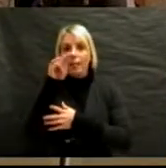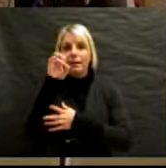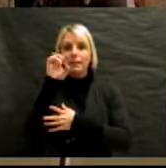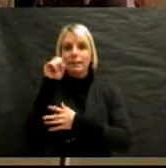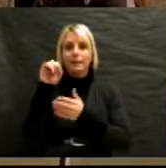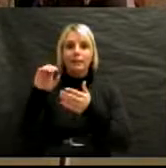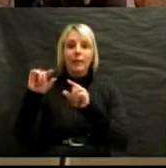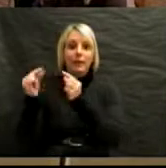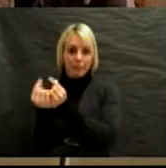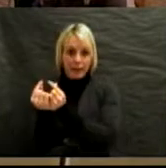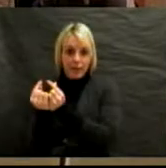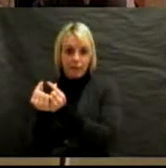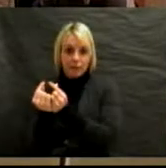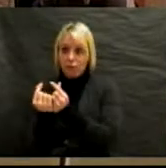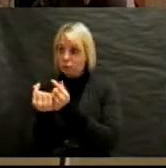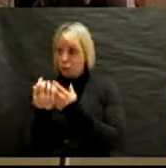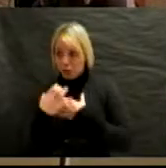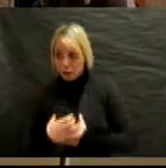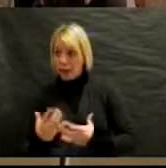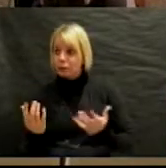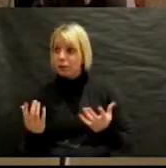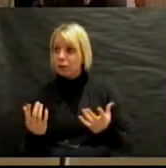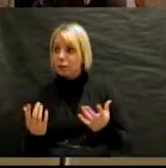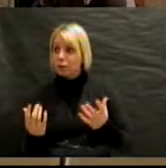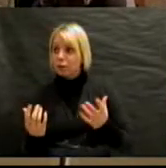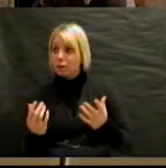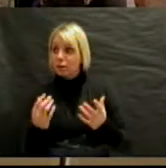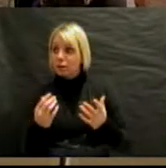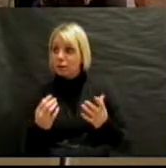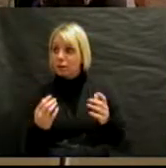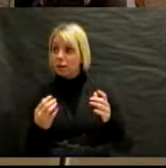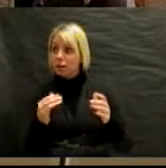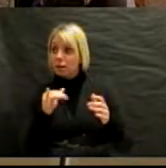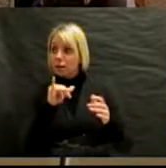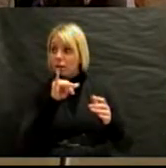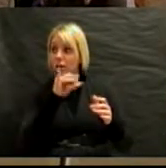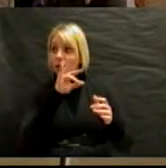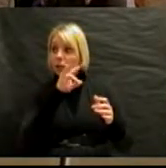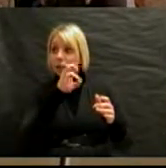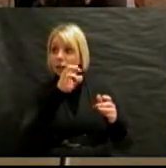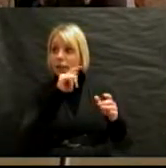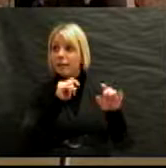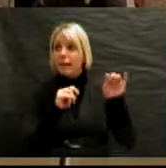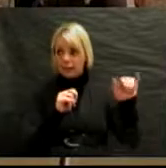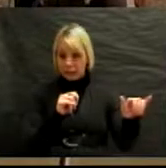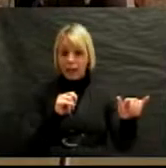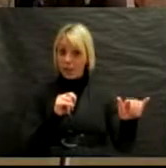Okay. Yeah. Anybody else have an interest in serving on that committee? Hearing none, I'll leave that as